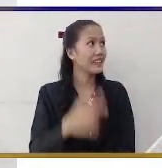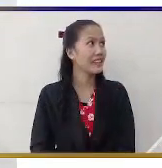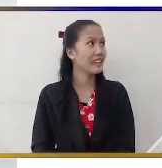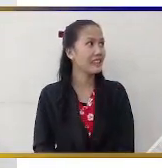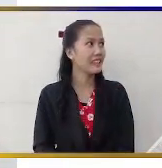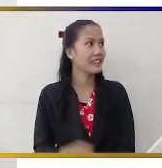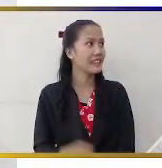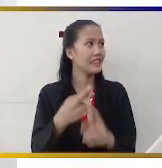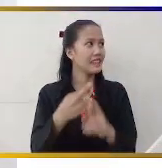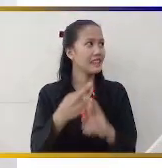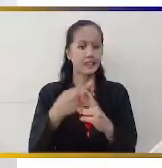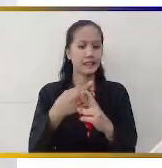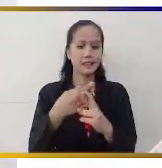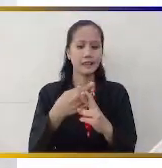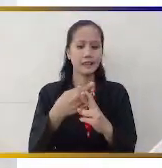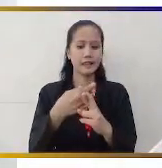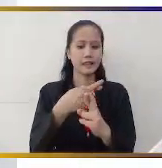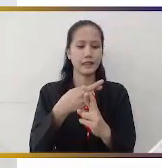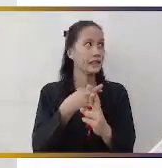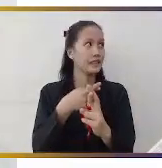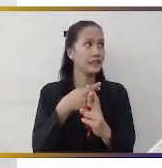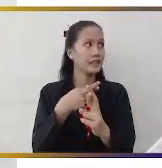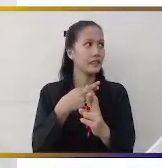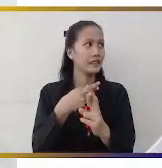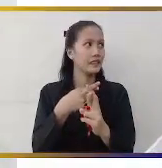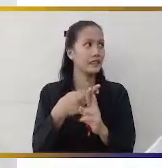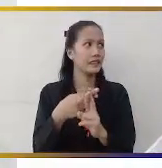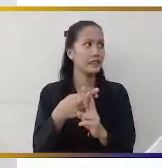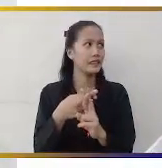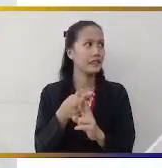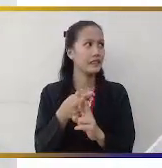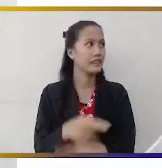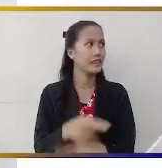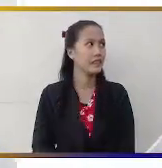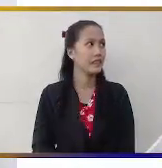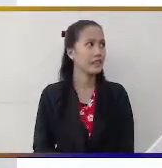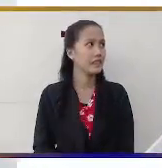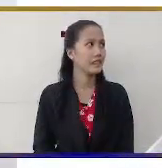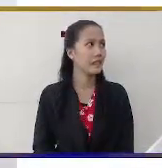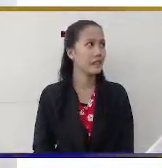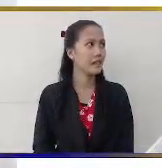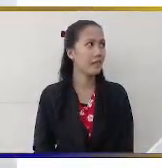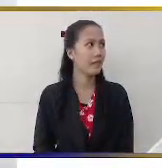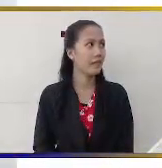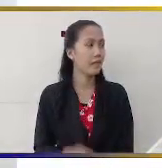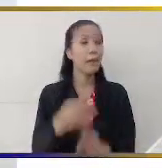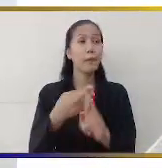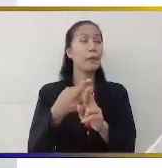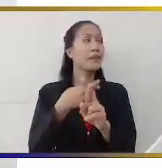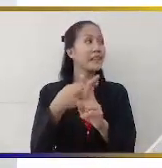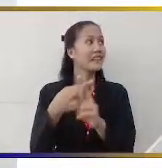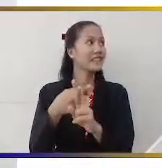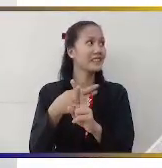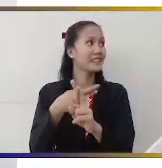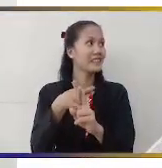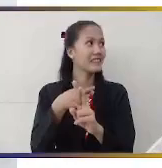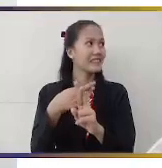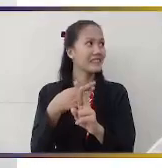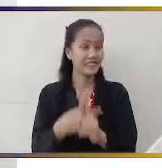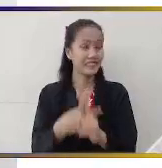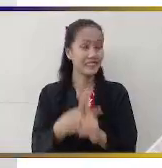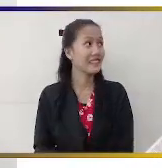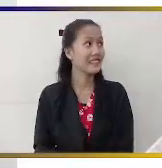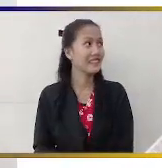lost. Lost! Voila, la, la, whatever it is, you know. Voila, voila, nothing,